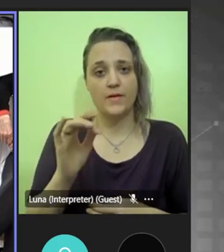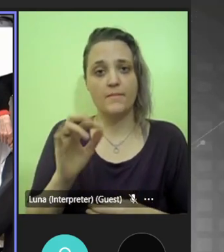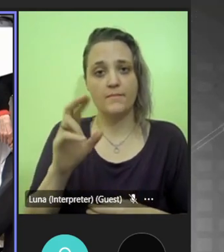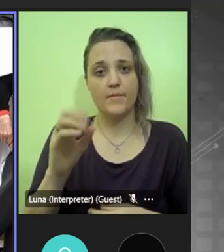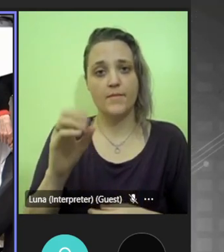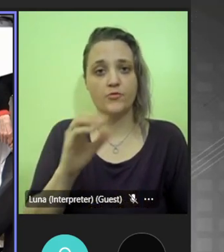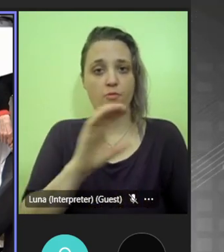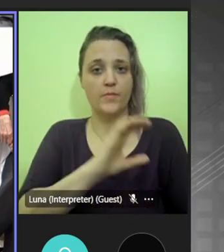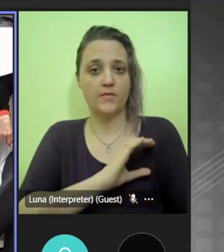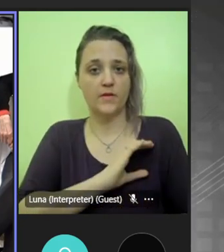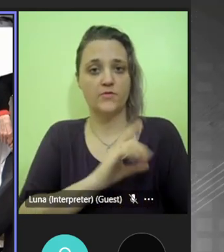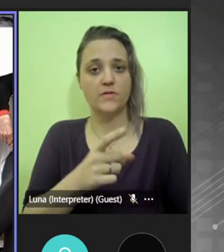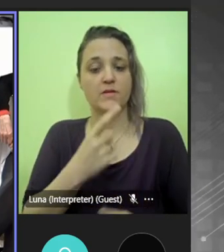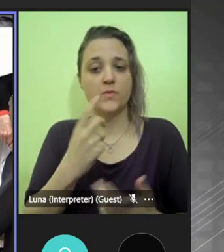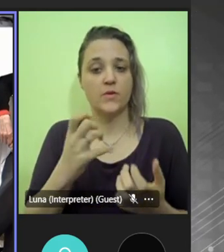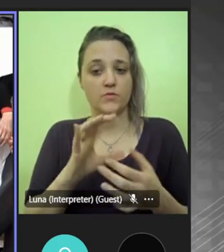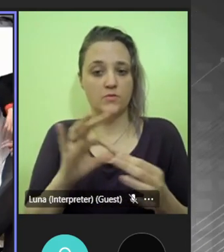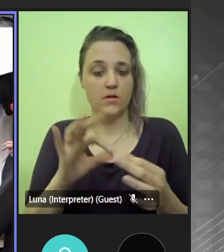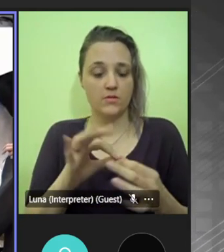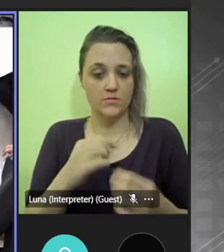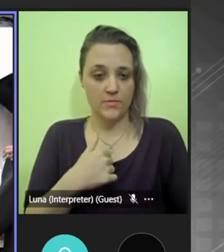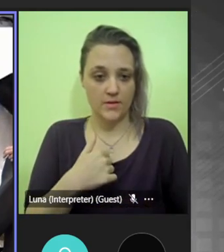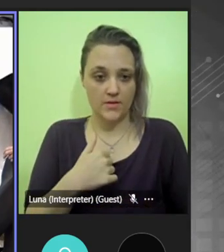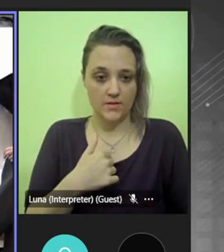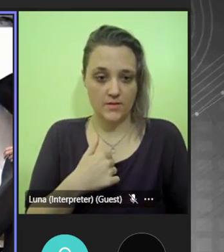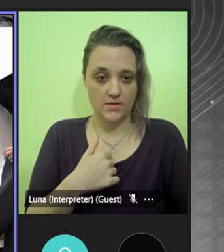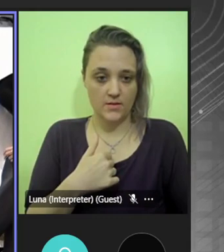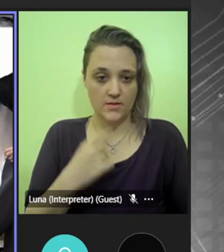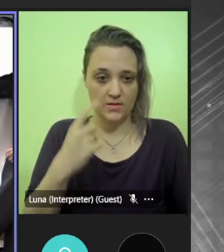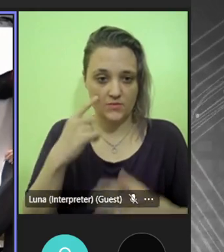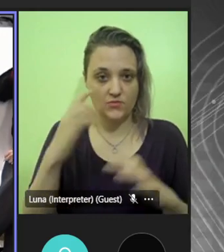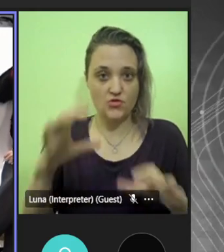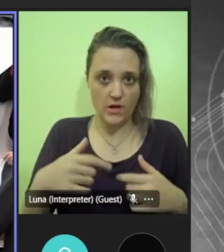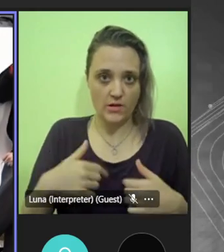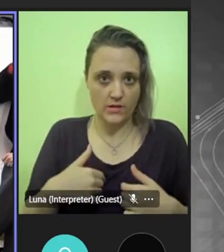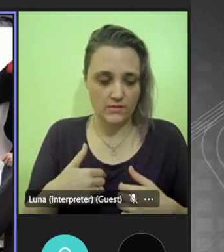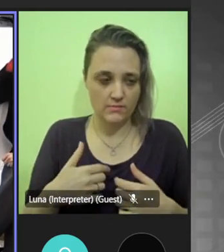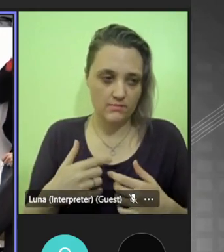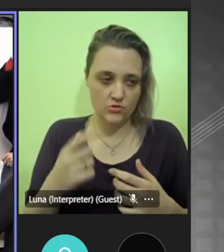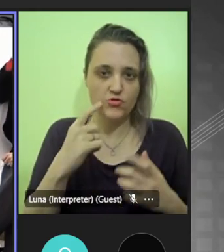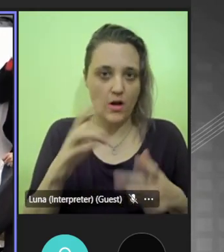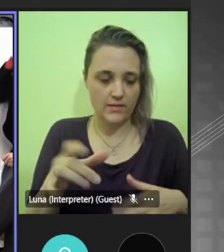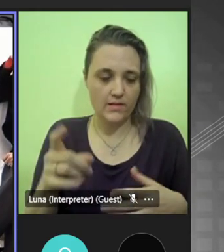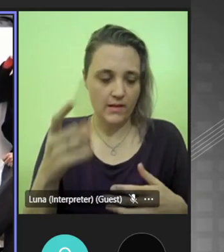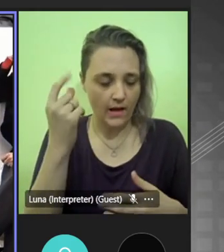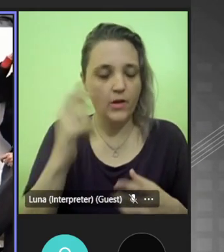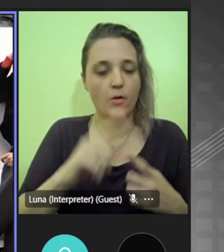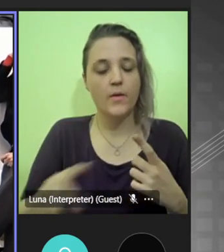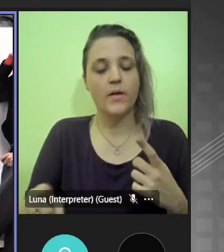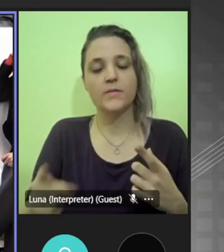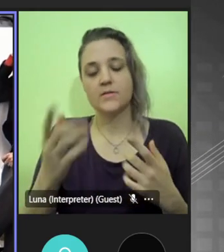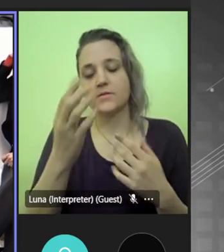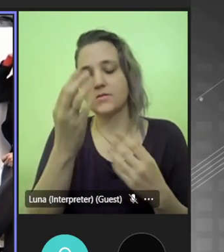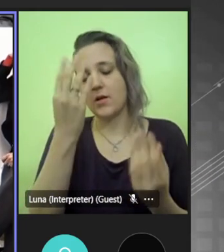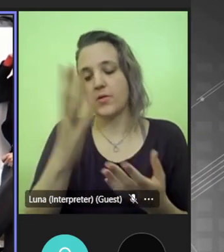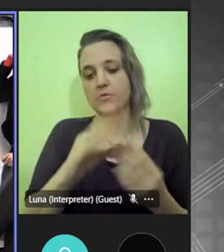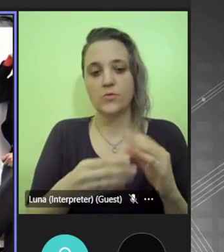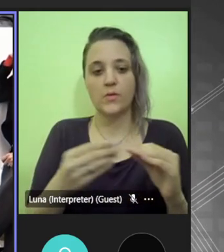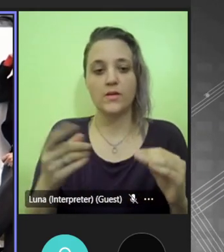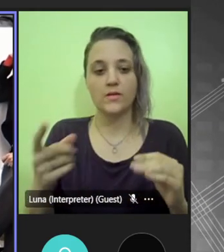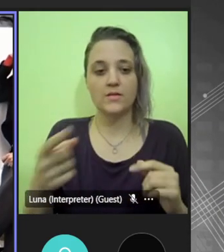by some Metro police officers, and they said they wanted to have a word with me. That's sort of shocking, I know, but let me tell you the rest of the